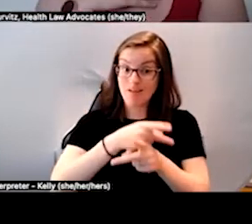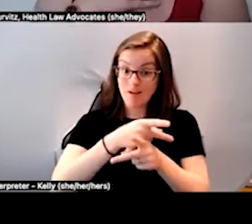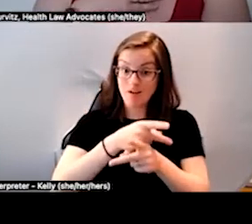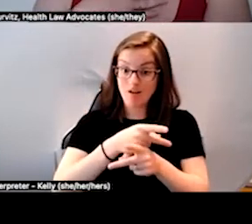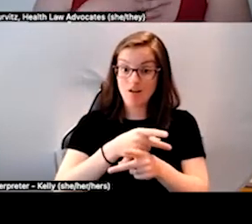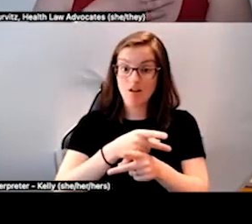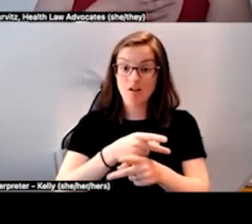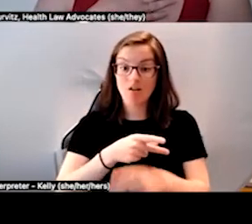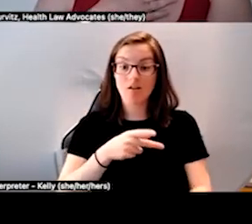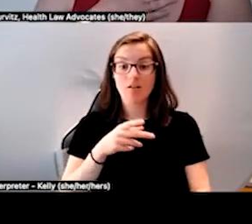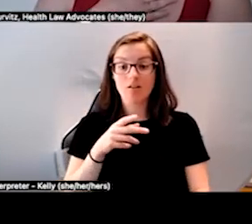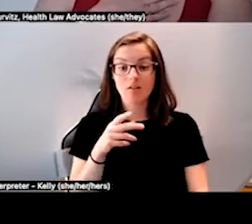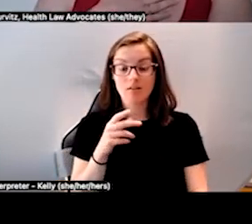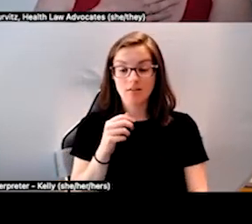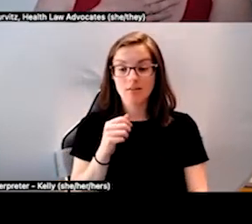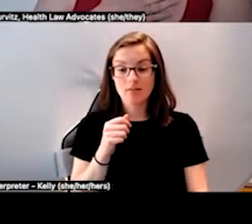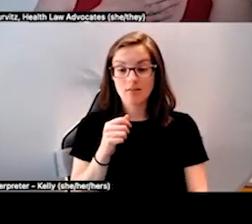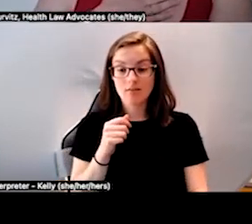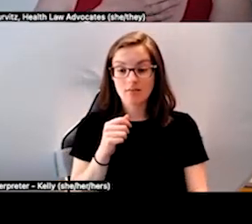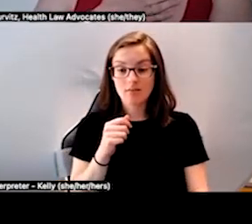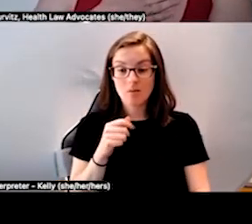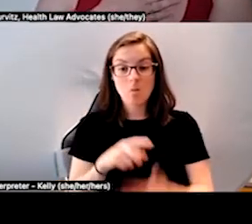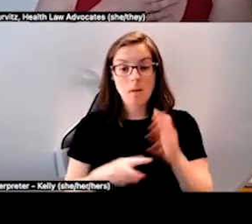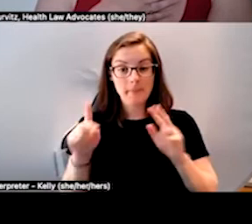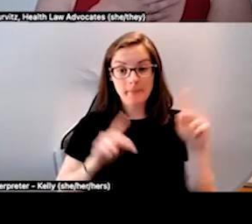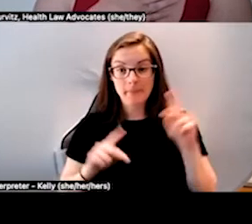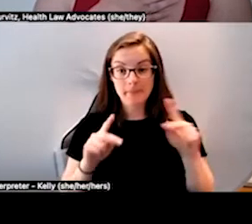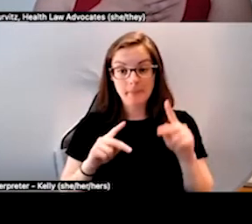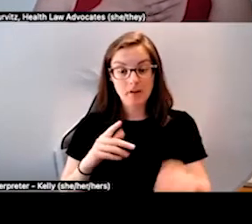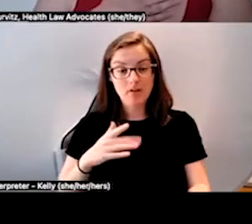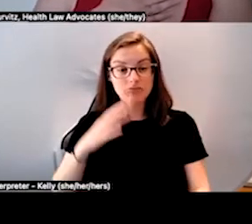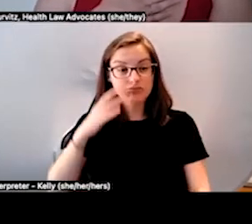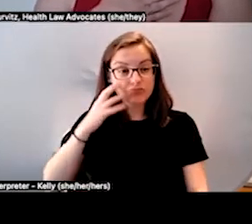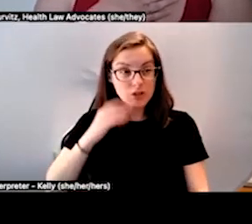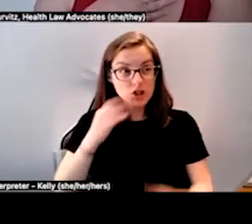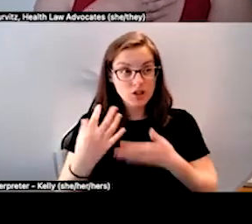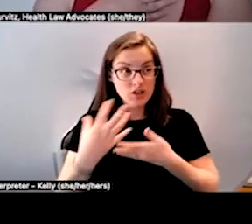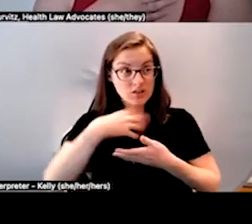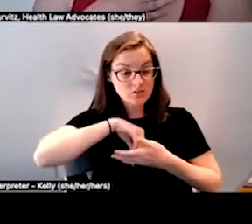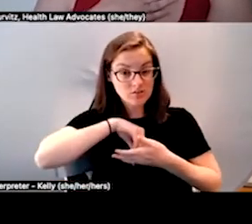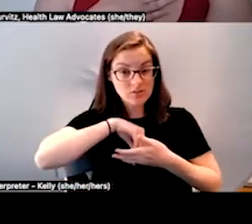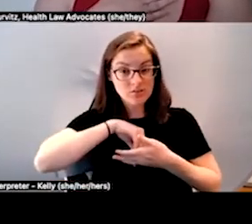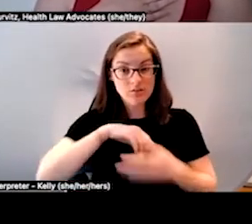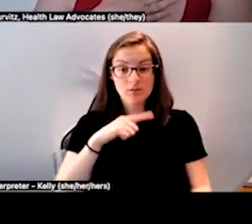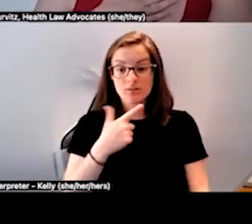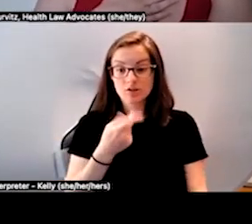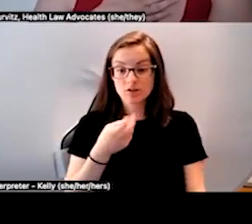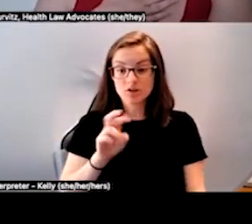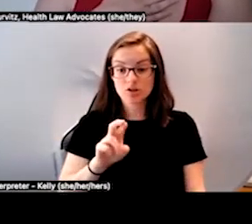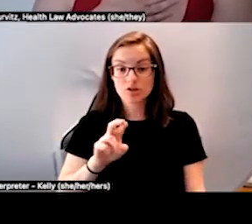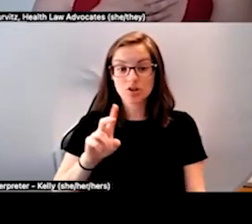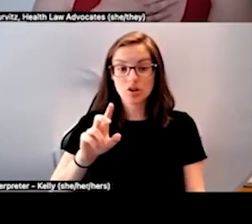underlying and underpinning thing that people experience of gender dysphoria can have a lot of different